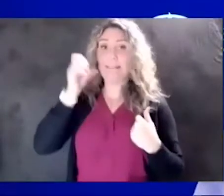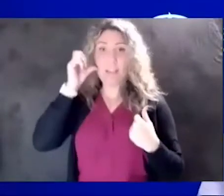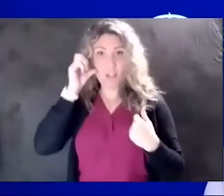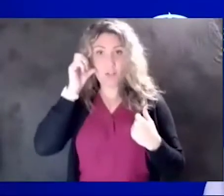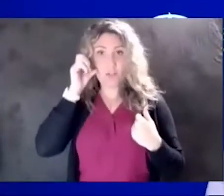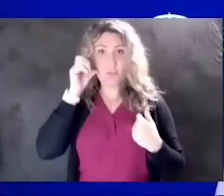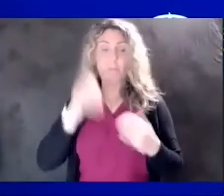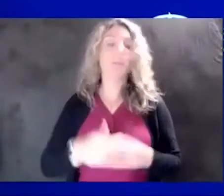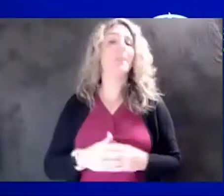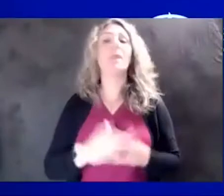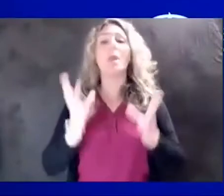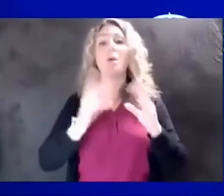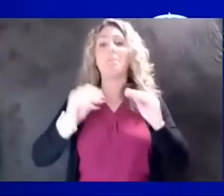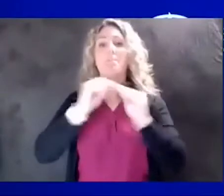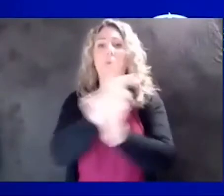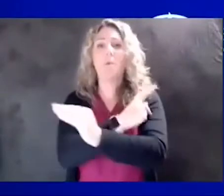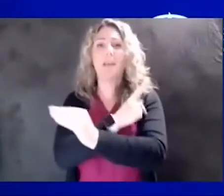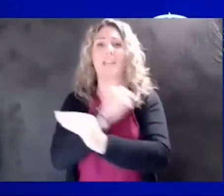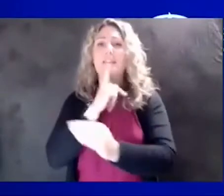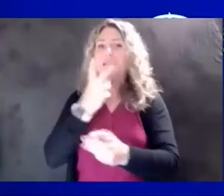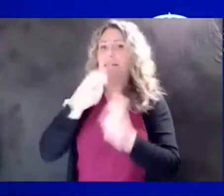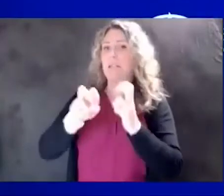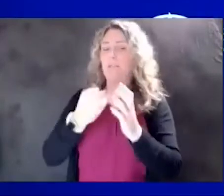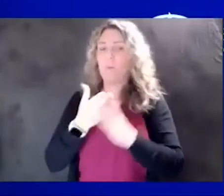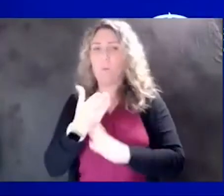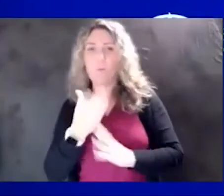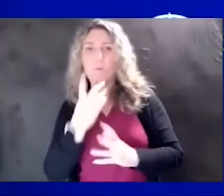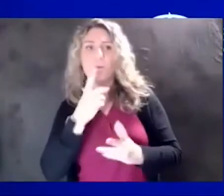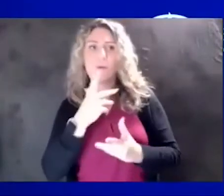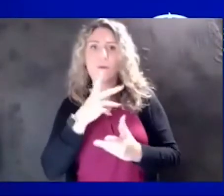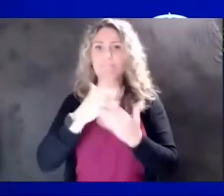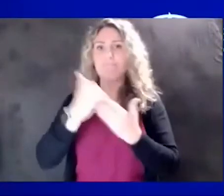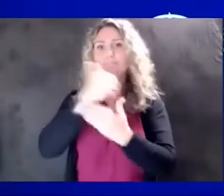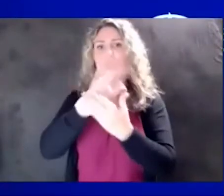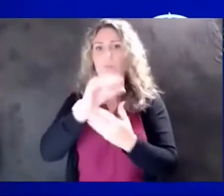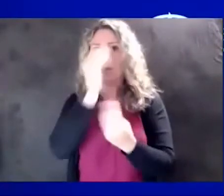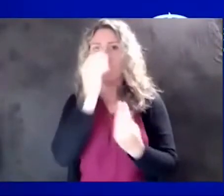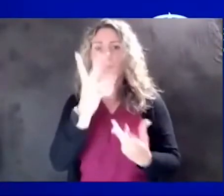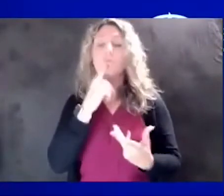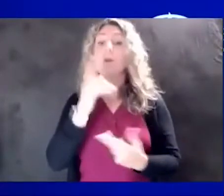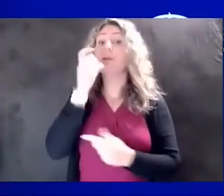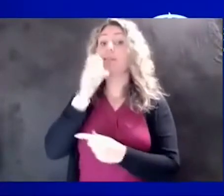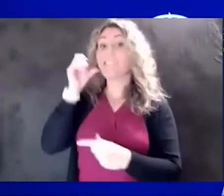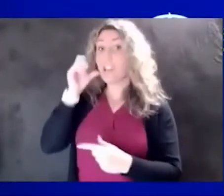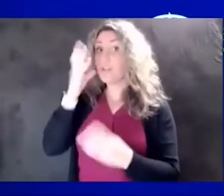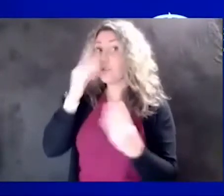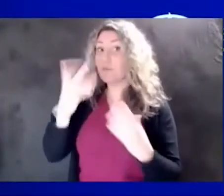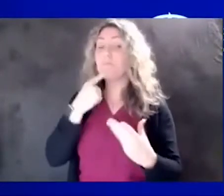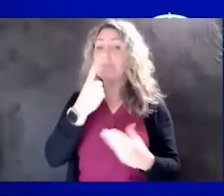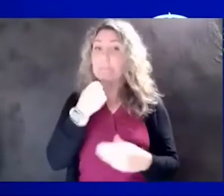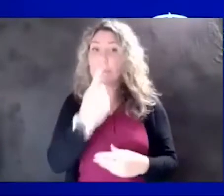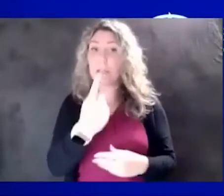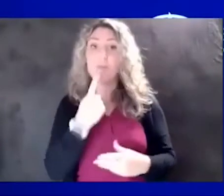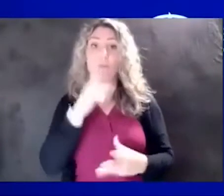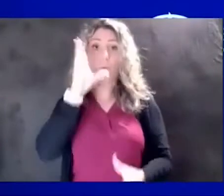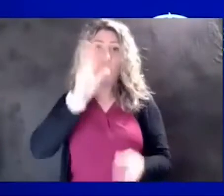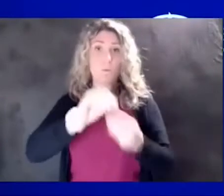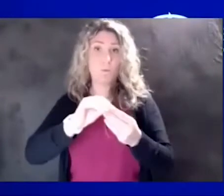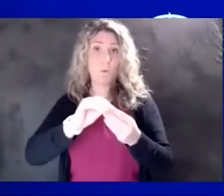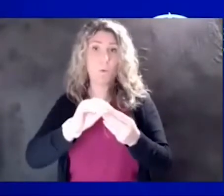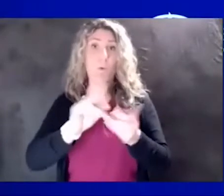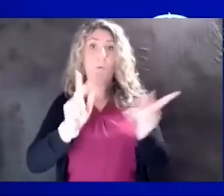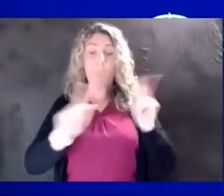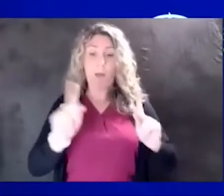more patients, it's a little bit more difficult to go through and get that information. From yesterday's information, what I can tell you is that our total population